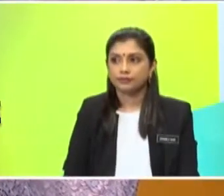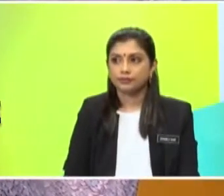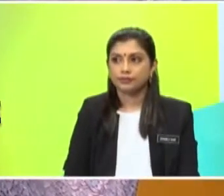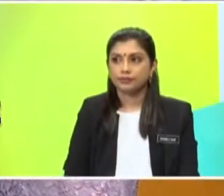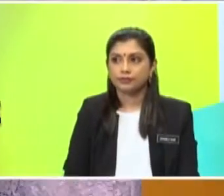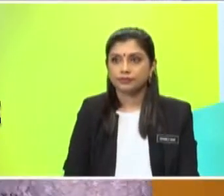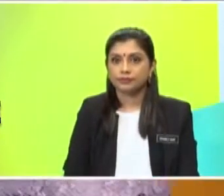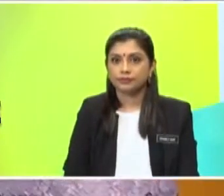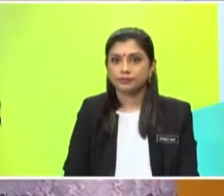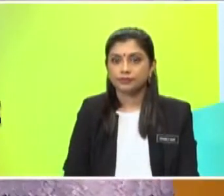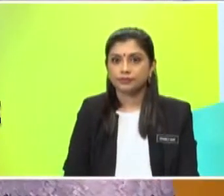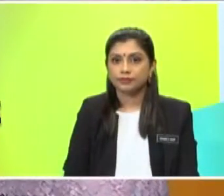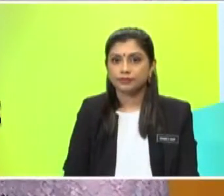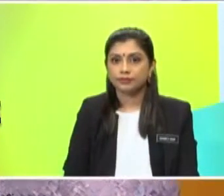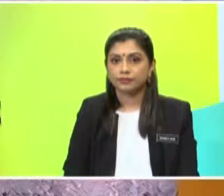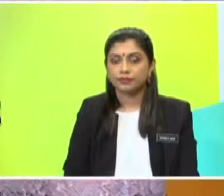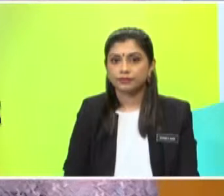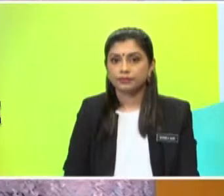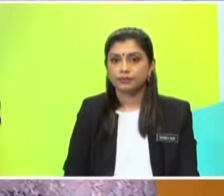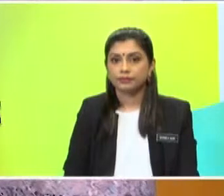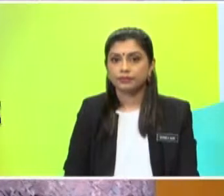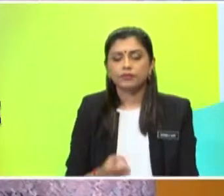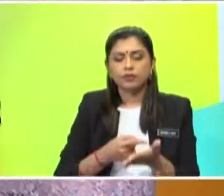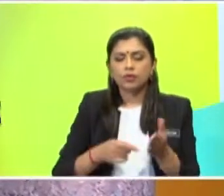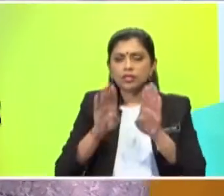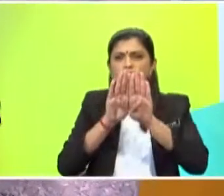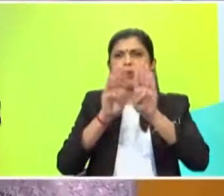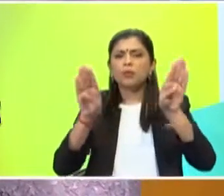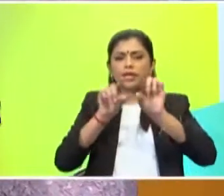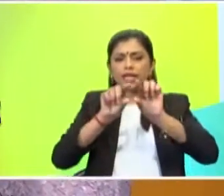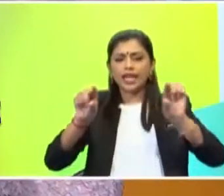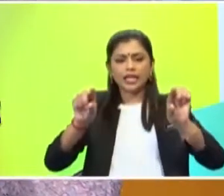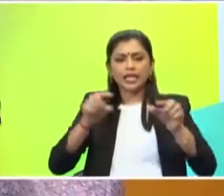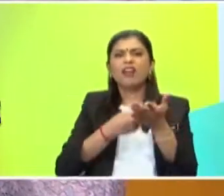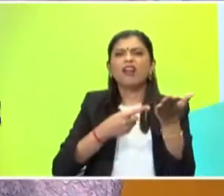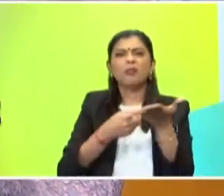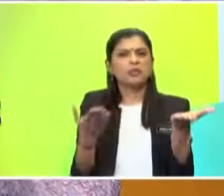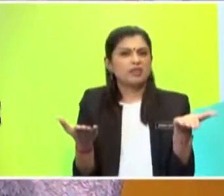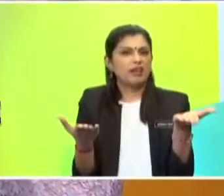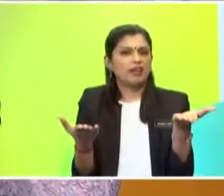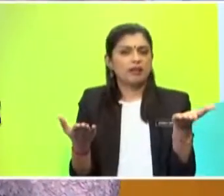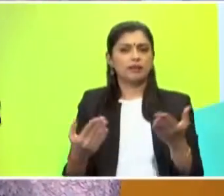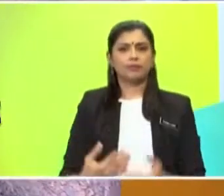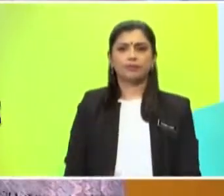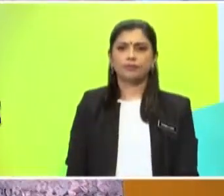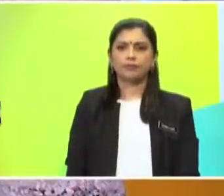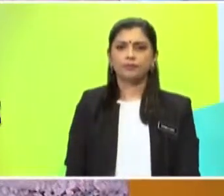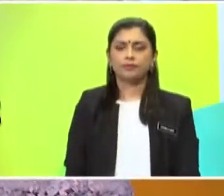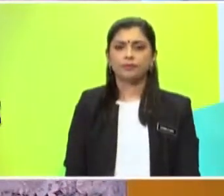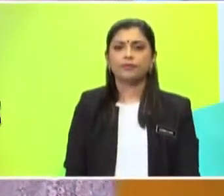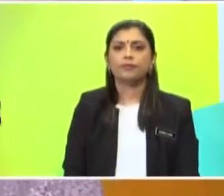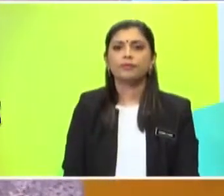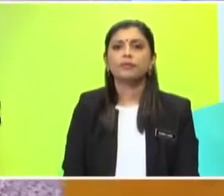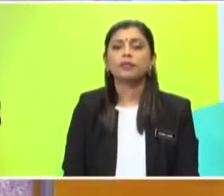there on what opening lines are and what closing lines are. Now, Sean, opening line and closing line. Opening line